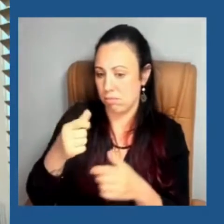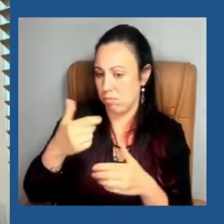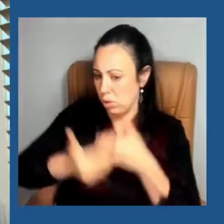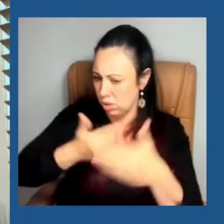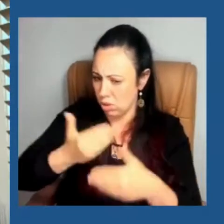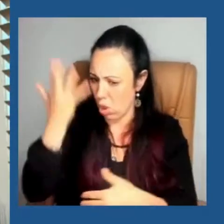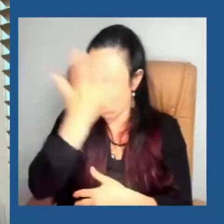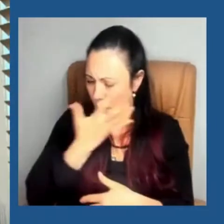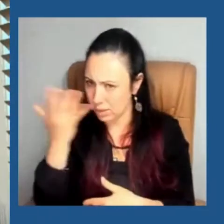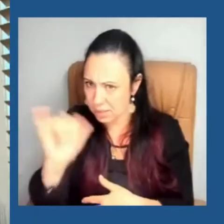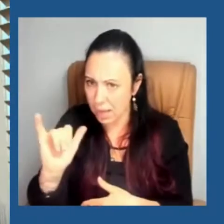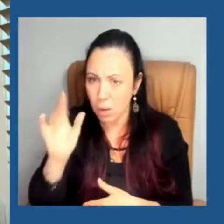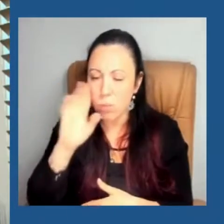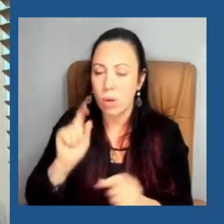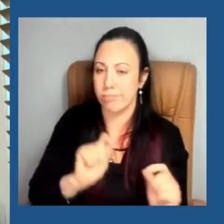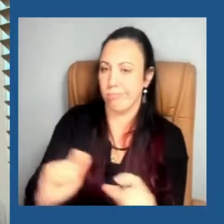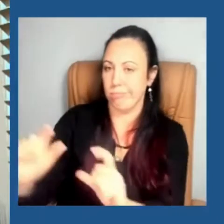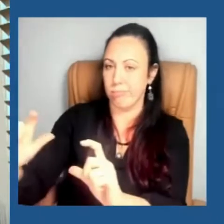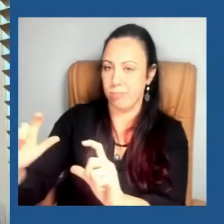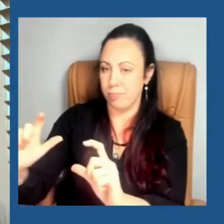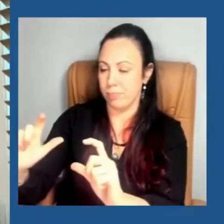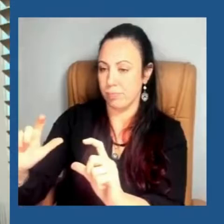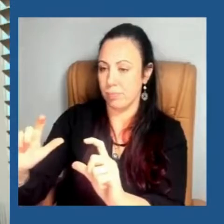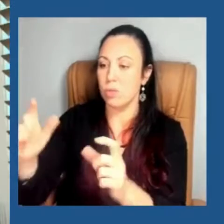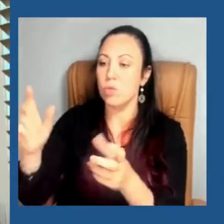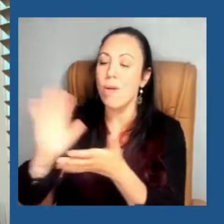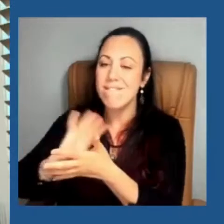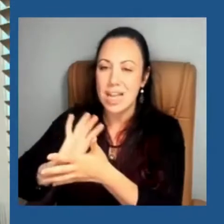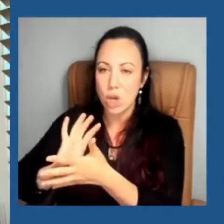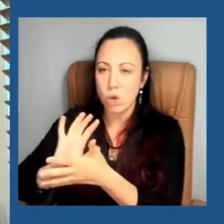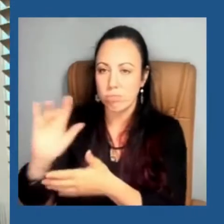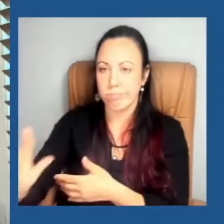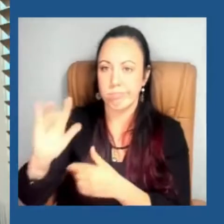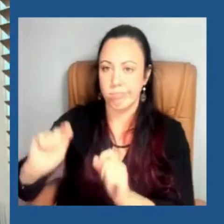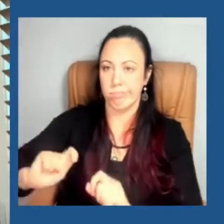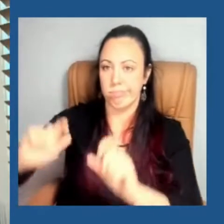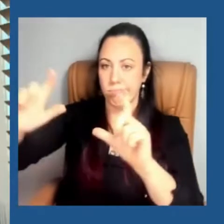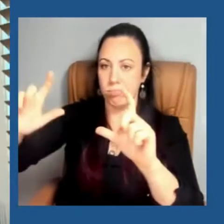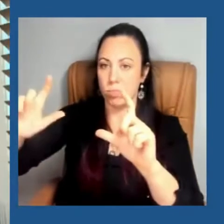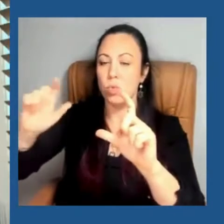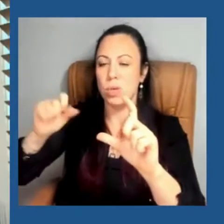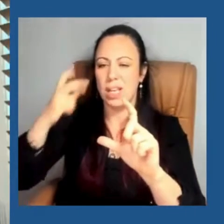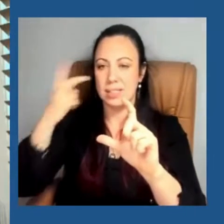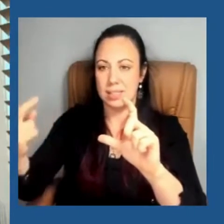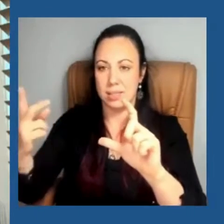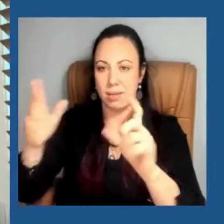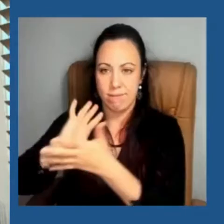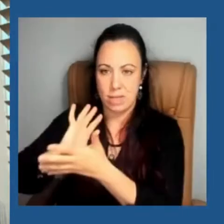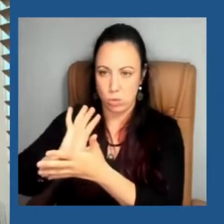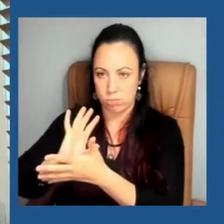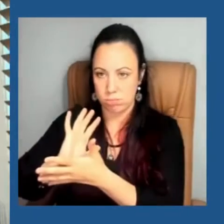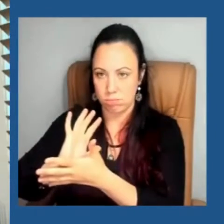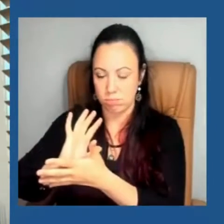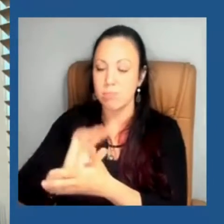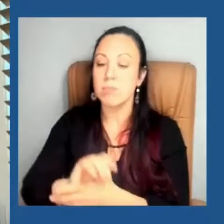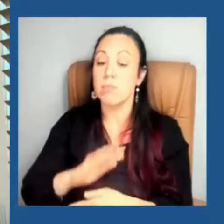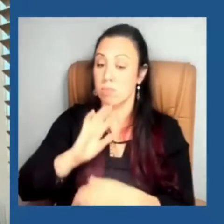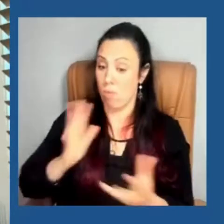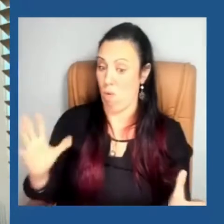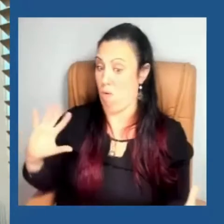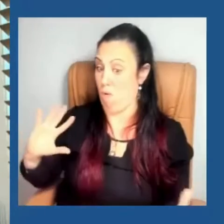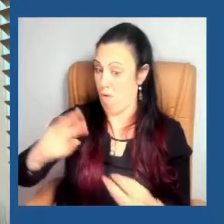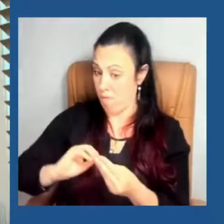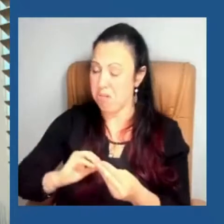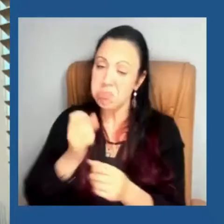we'll be sharing a link to an NIMH video in the Facebook comments for you to view. Overall, RTMS is safe